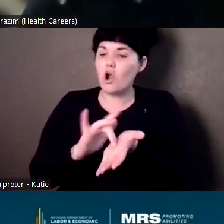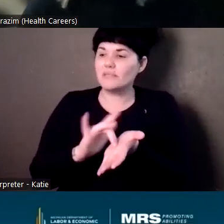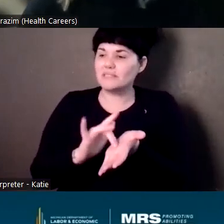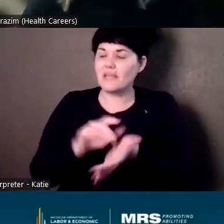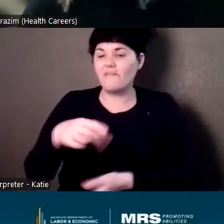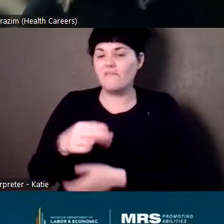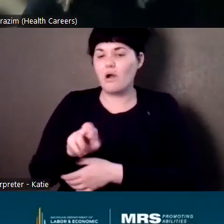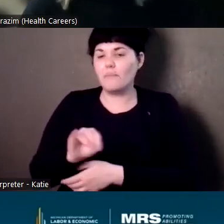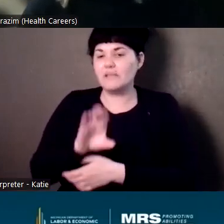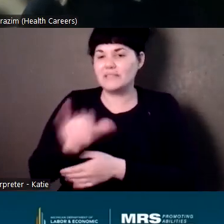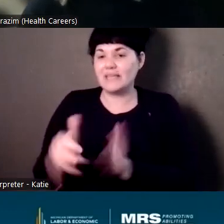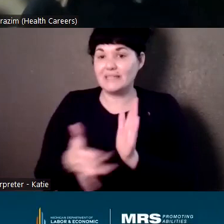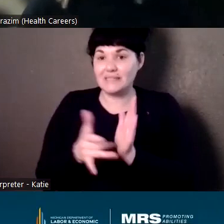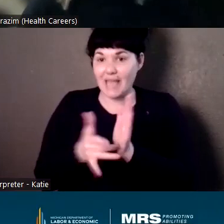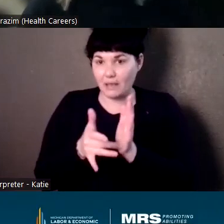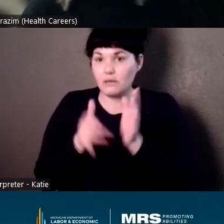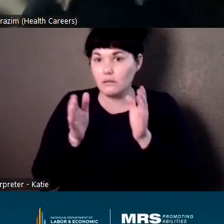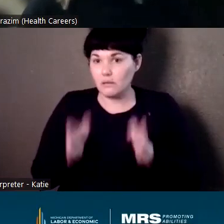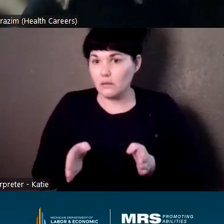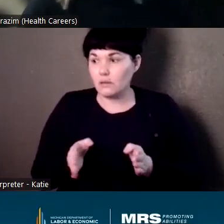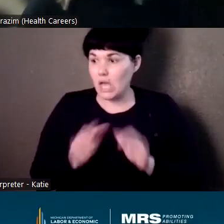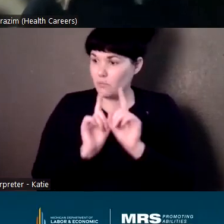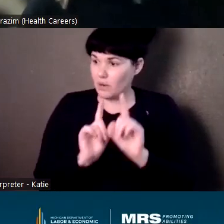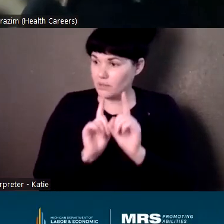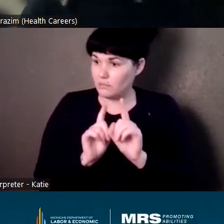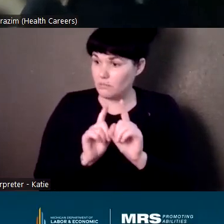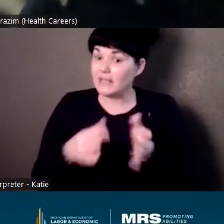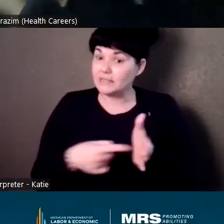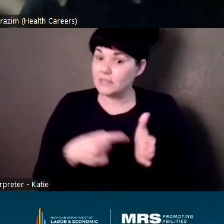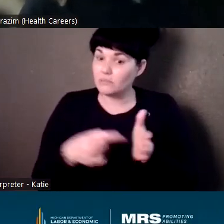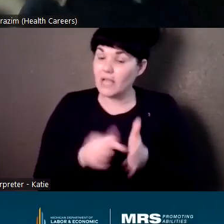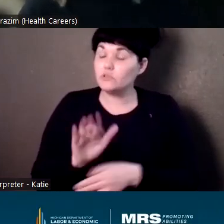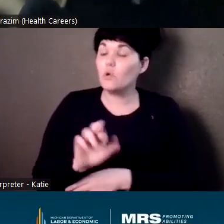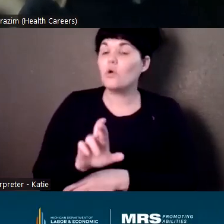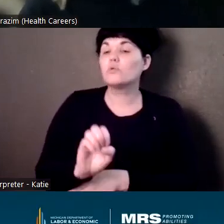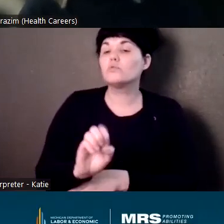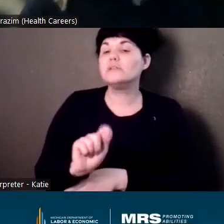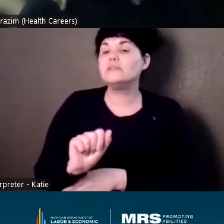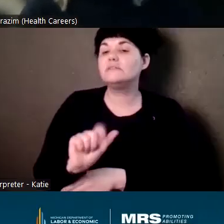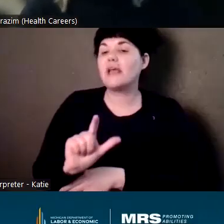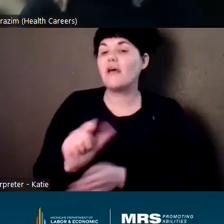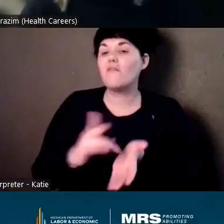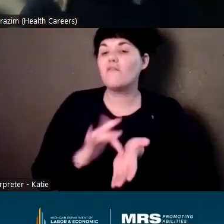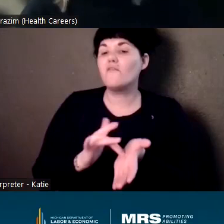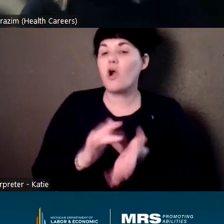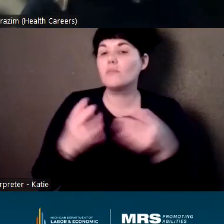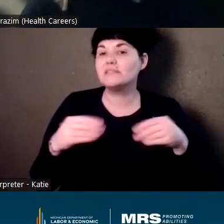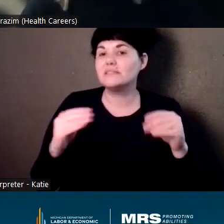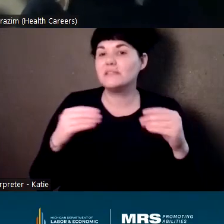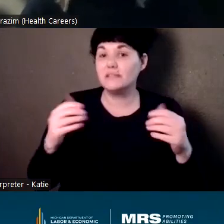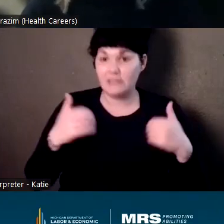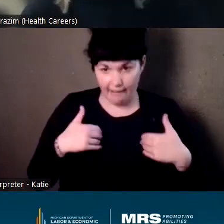and sometimes even your retail pharmacies have pharmacy tech apprenticeship. Yes, anything can